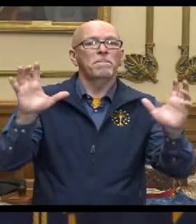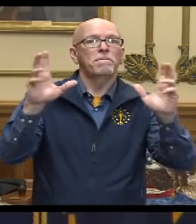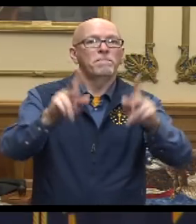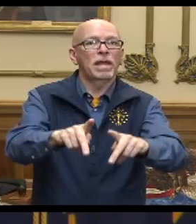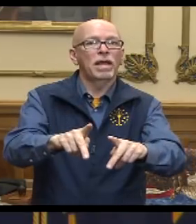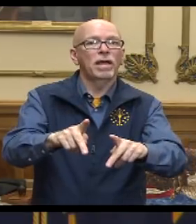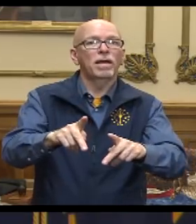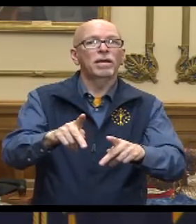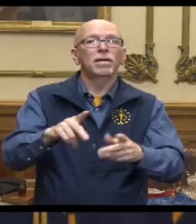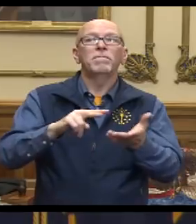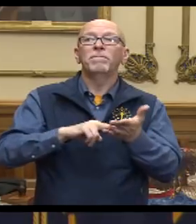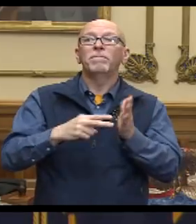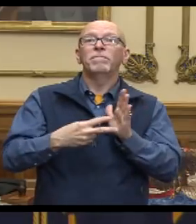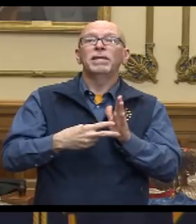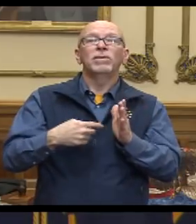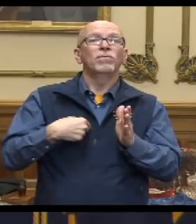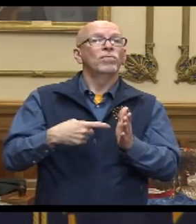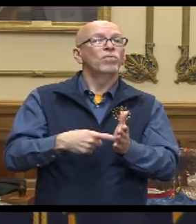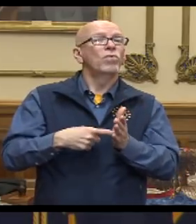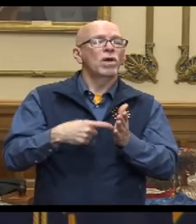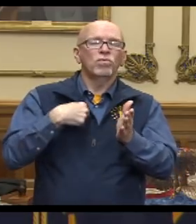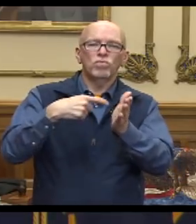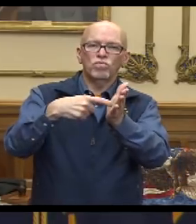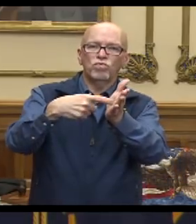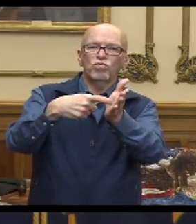will require